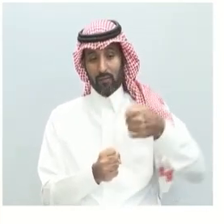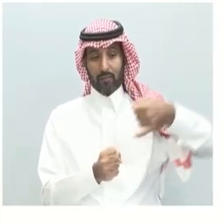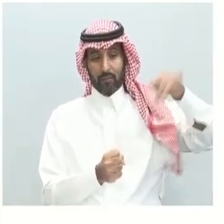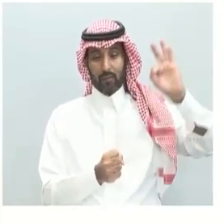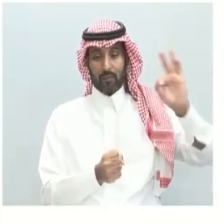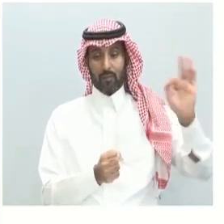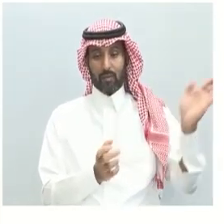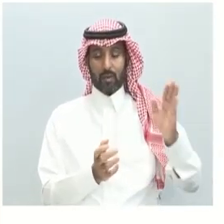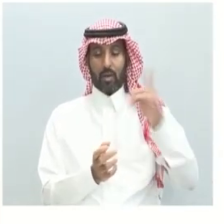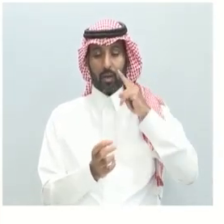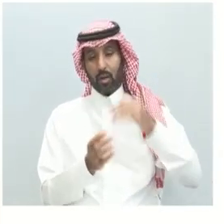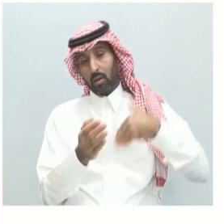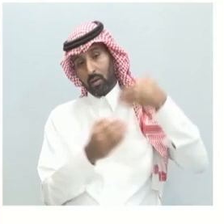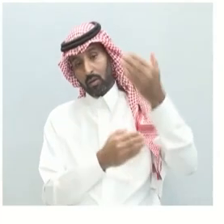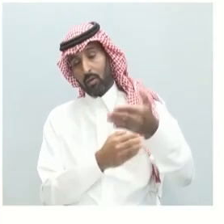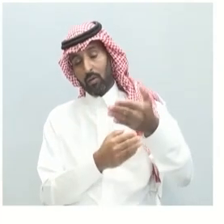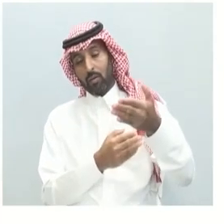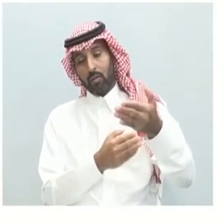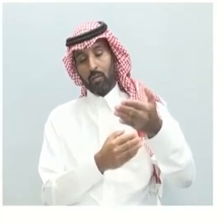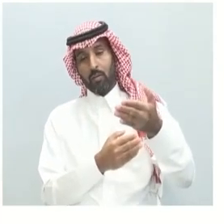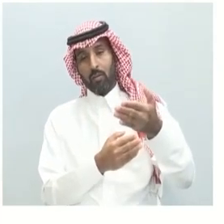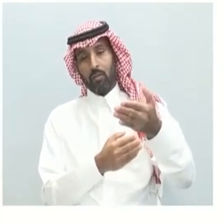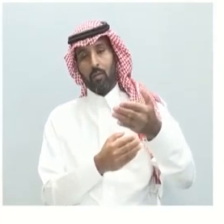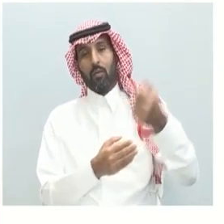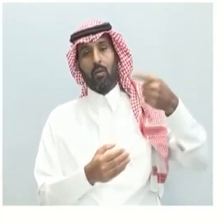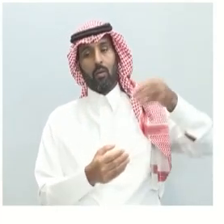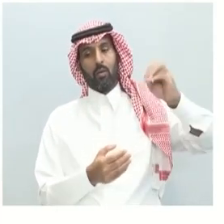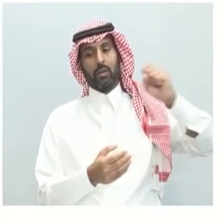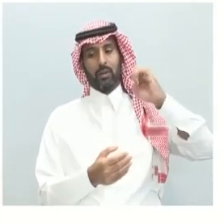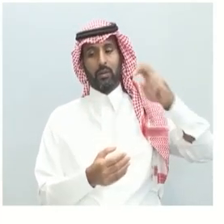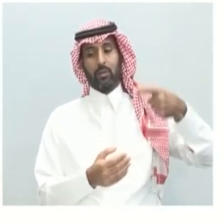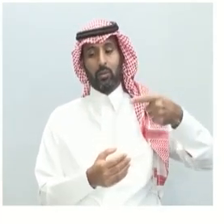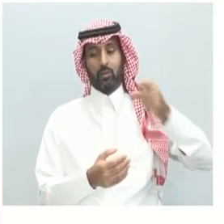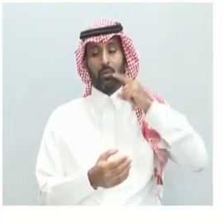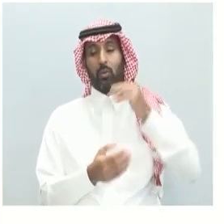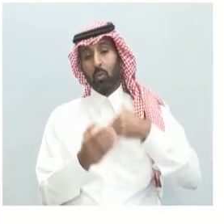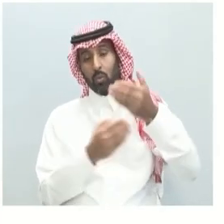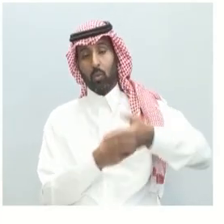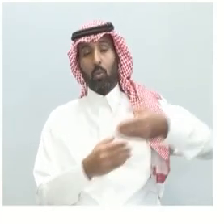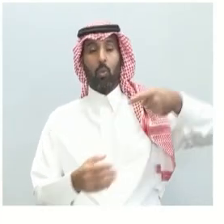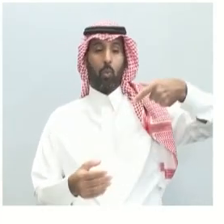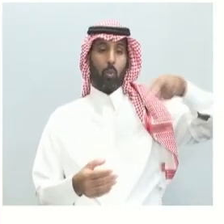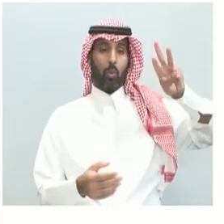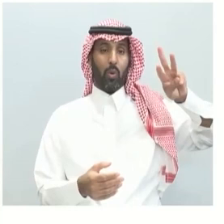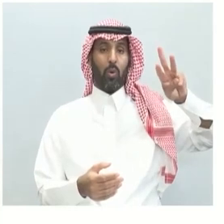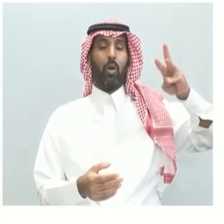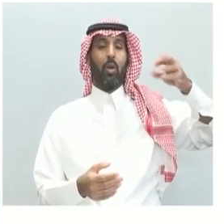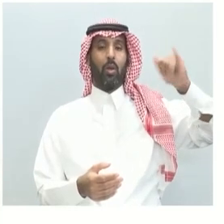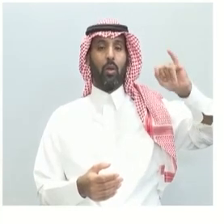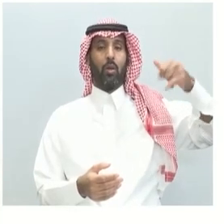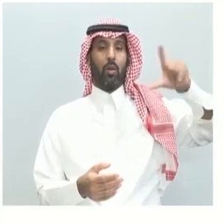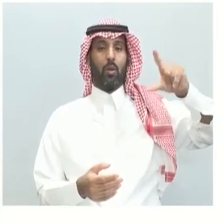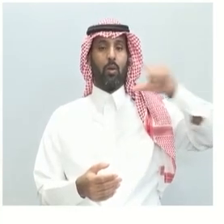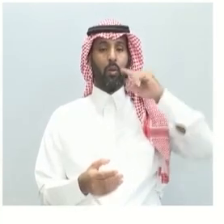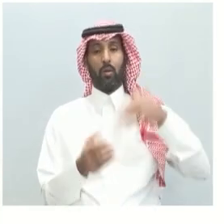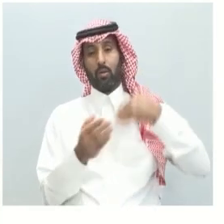clause, and the future be going to or will in the result clause. Again, if we're